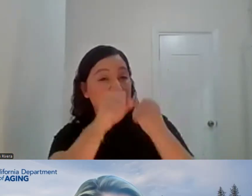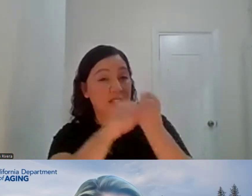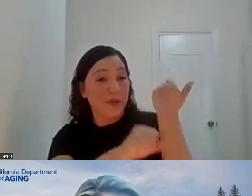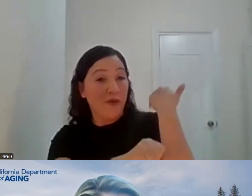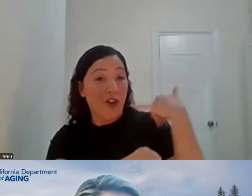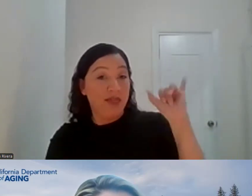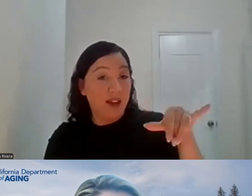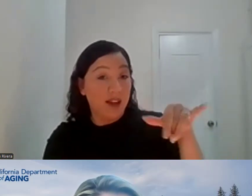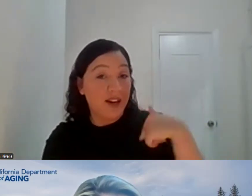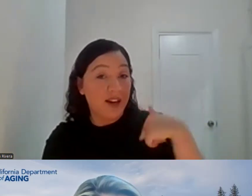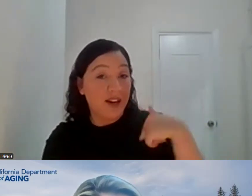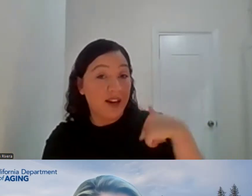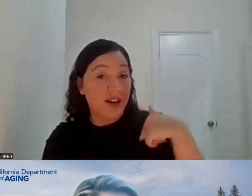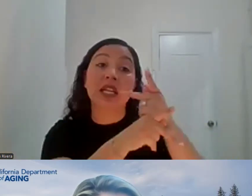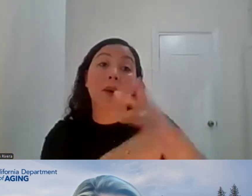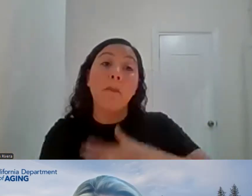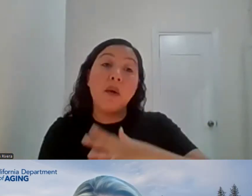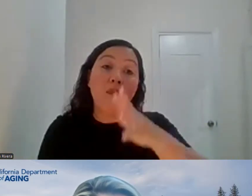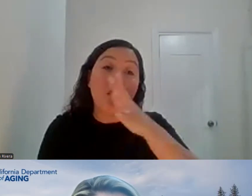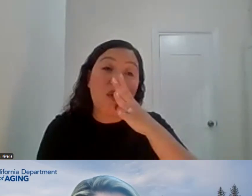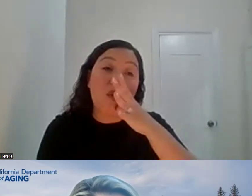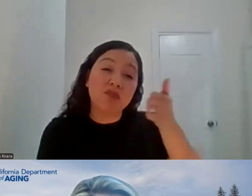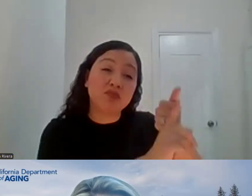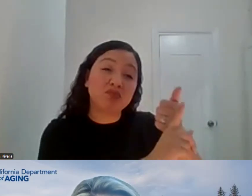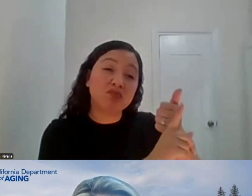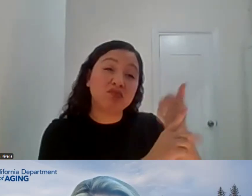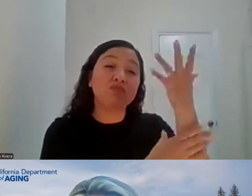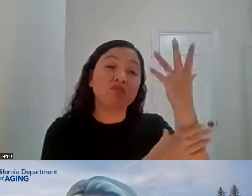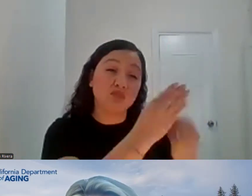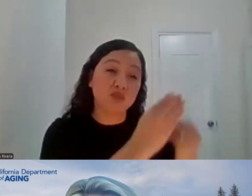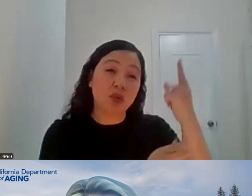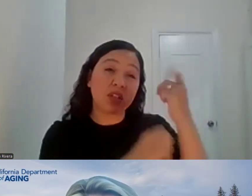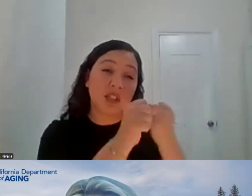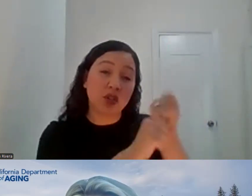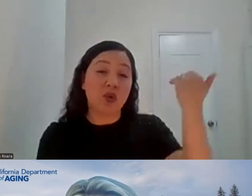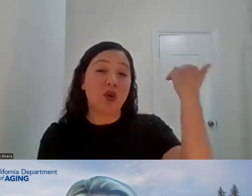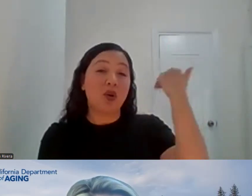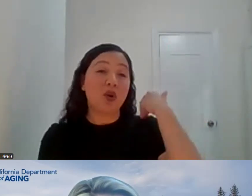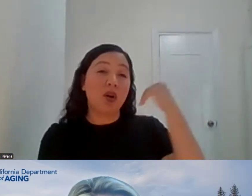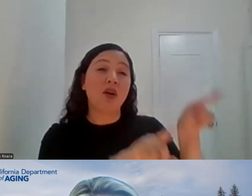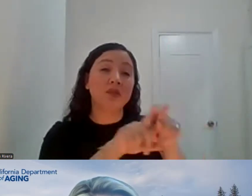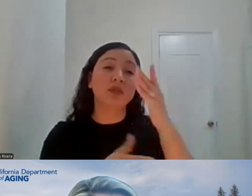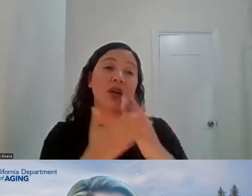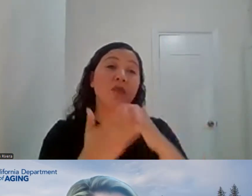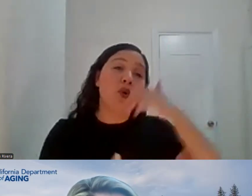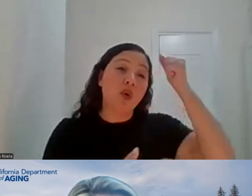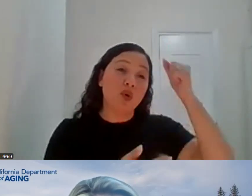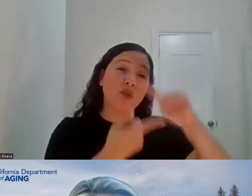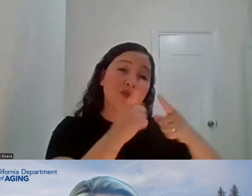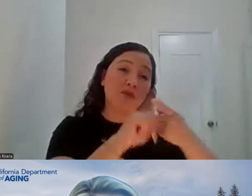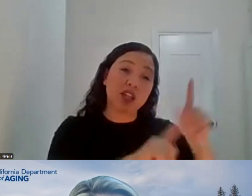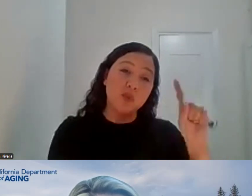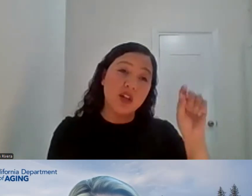my mom, who passed away about a year ago, and some older friends in Sacramento, which is where I